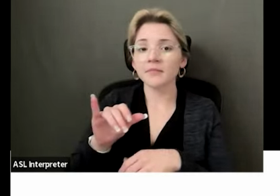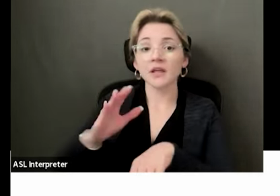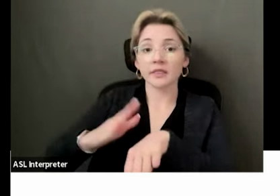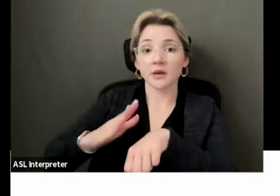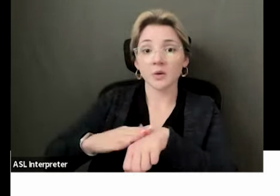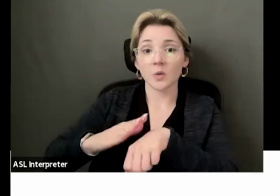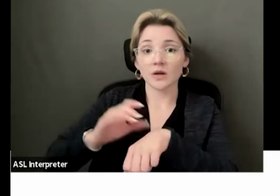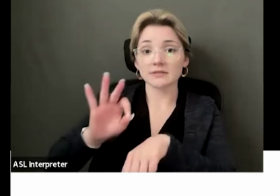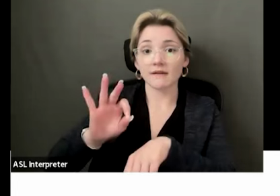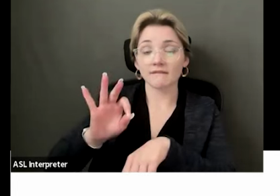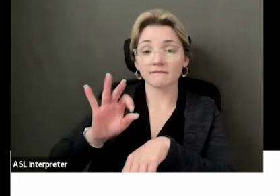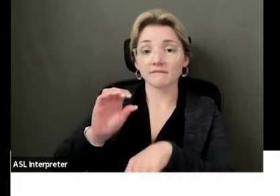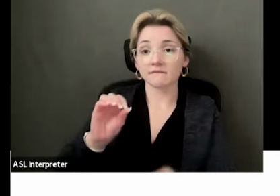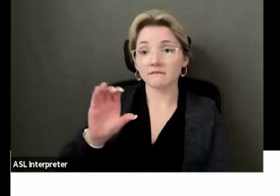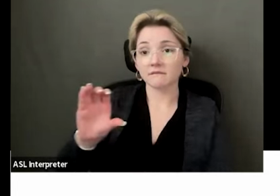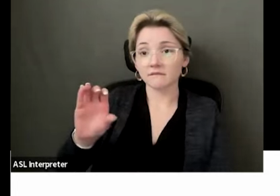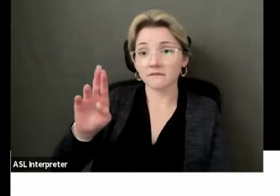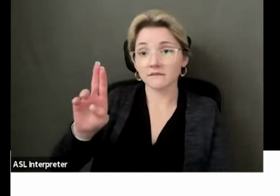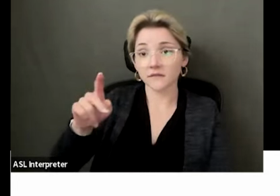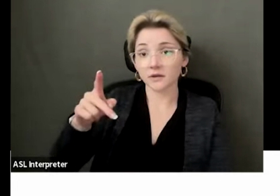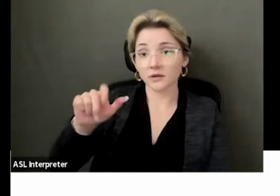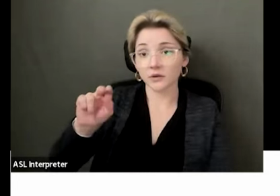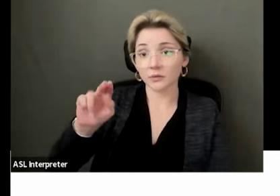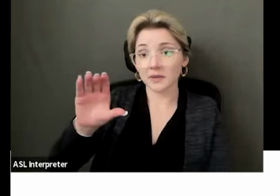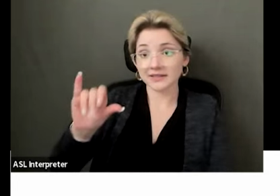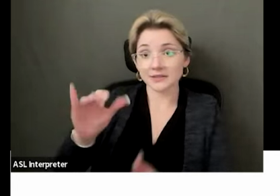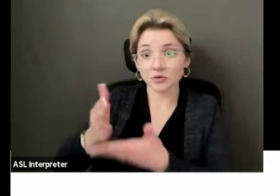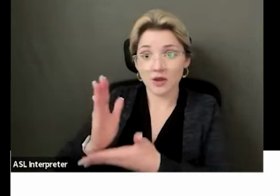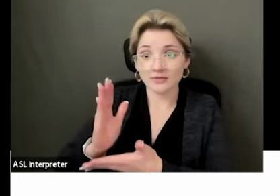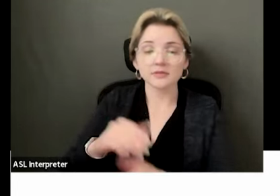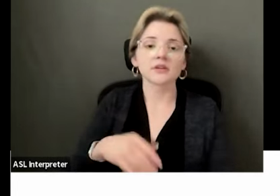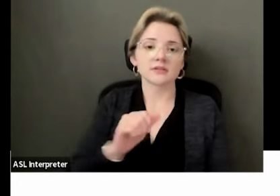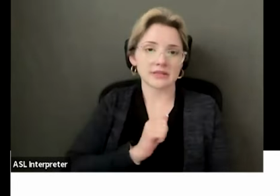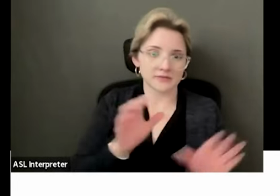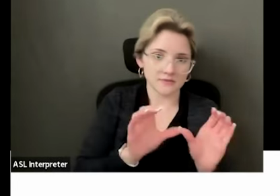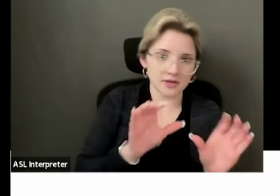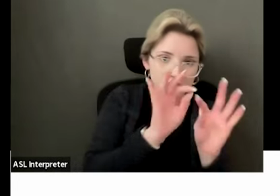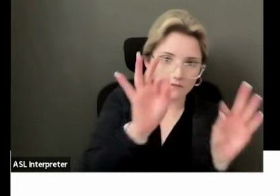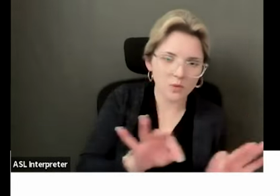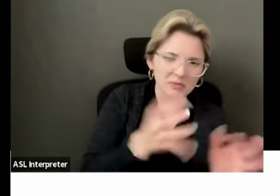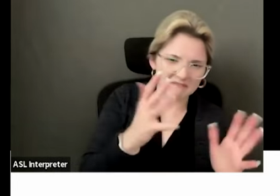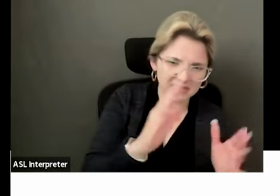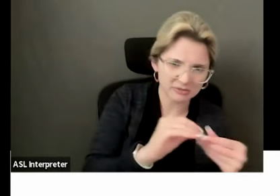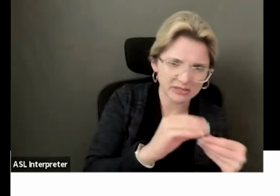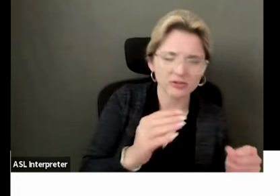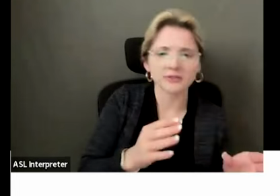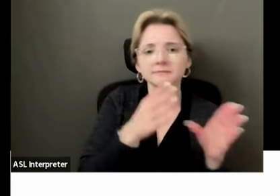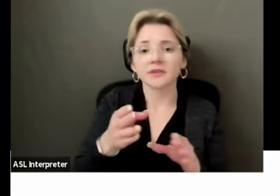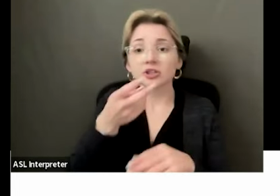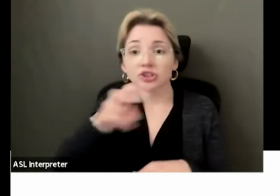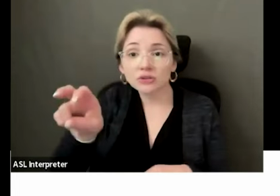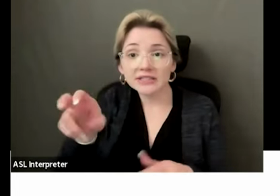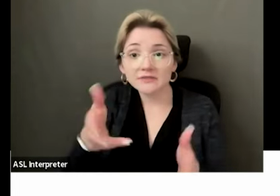occupancy rights, like what are the VAWA rights that an individual has. Those are our self-certification form and our emergency transfer request